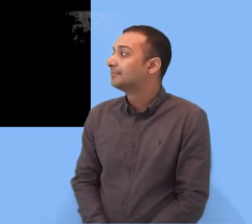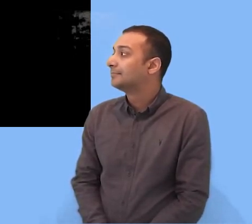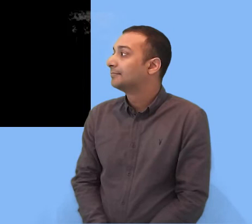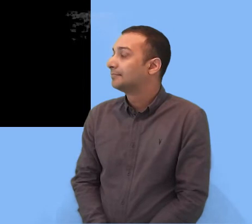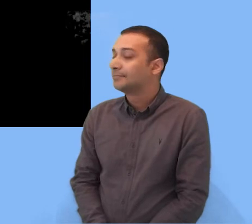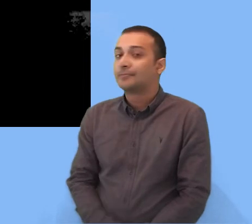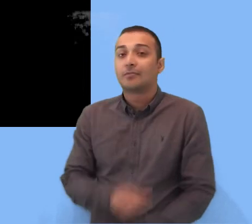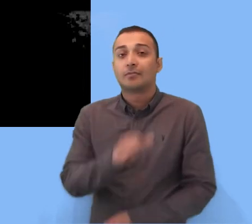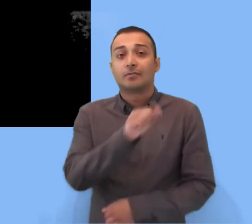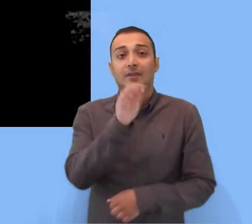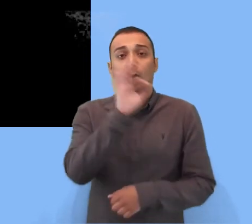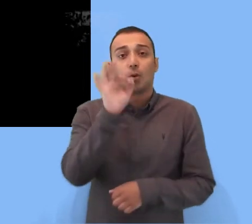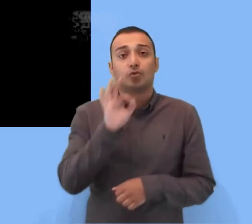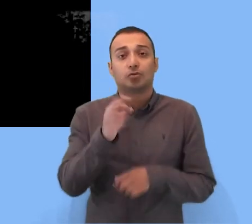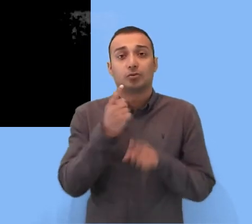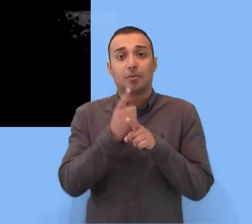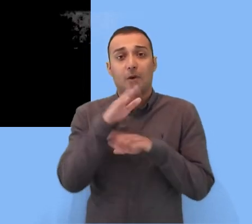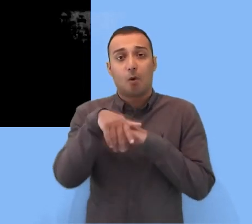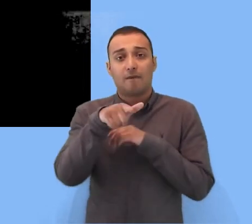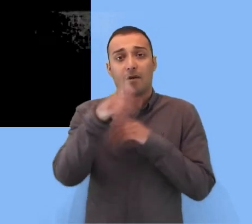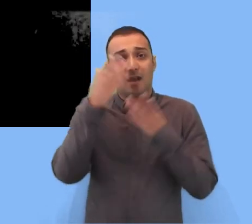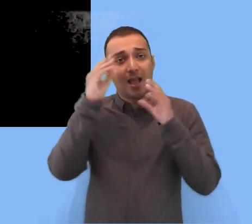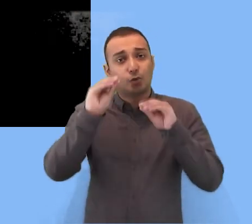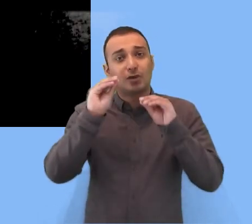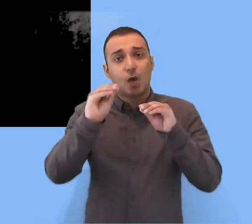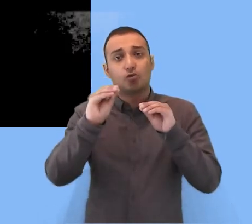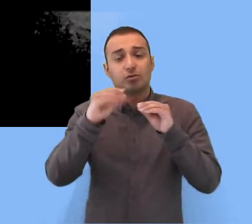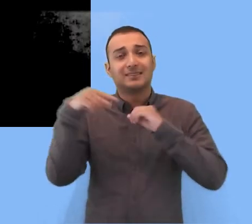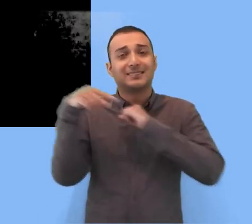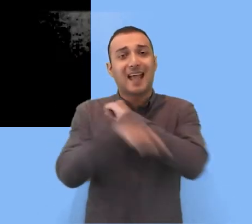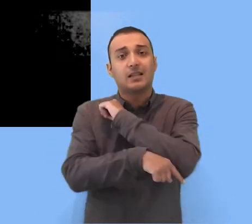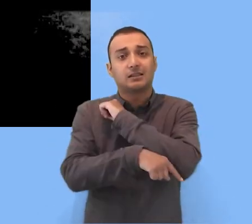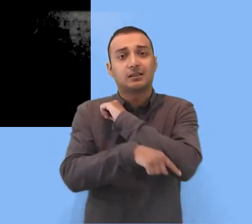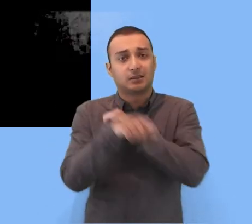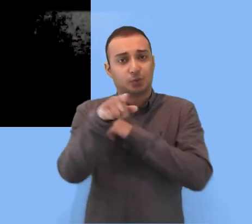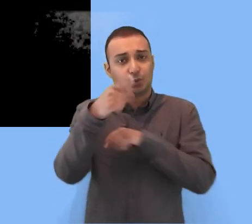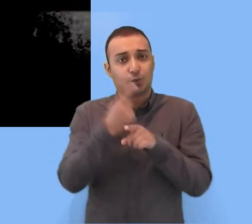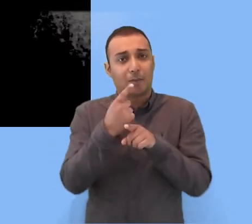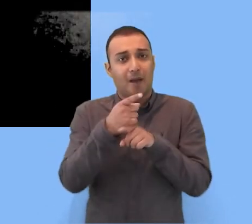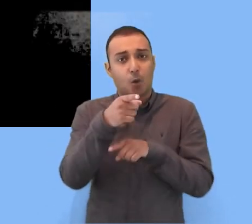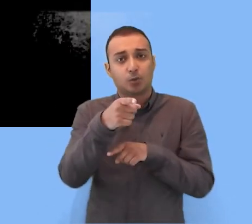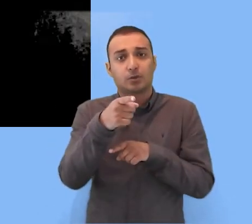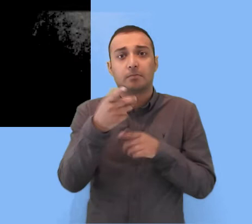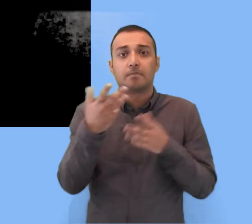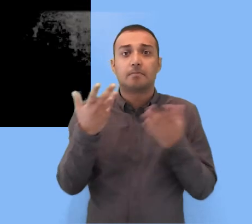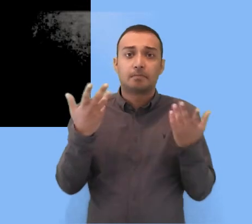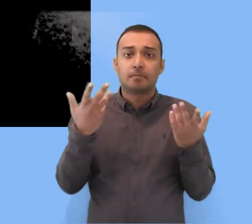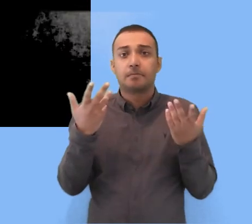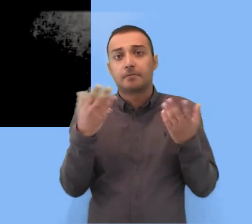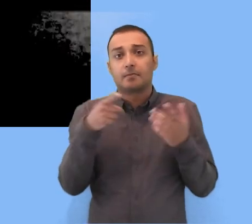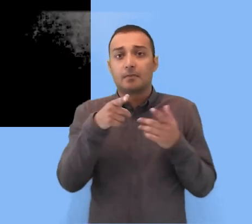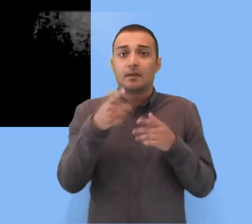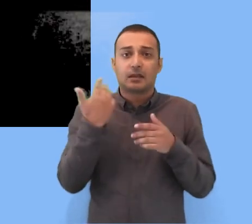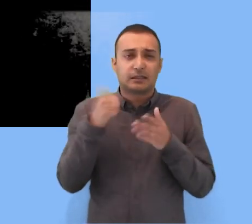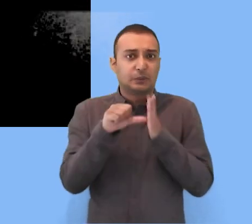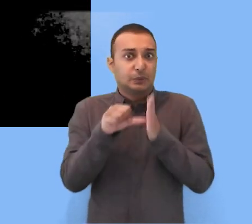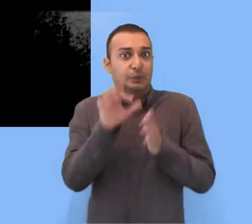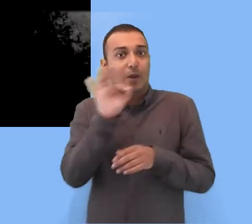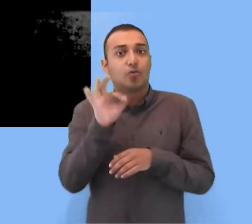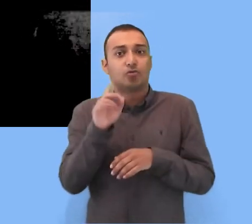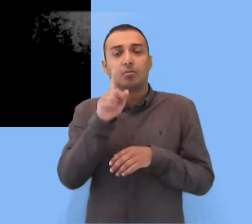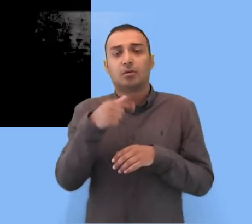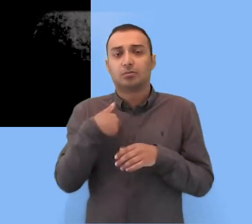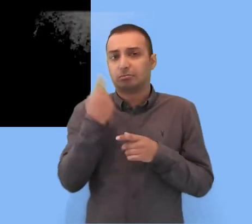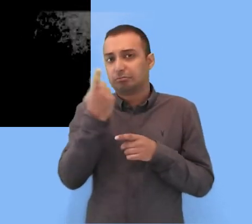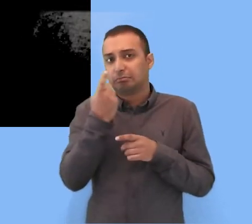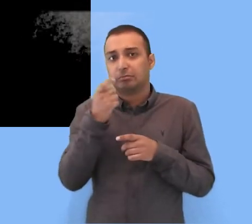about the education debt, which always raised questions. I don't know if it's a simple question to answer, but the question was, what needs to happen in